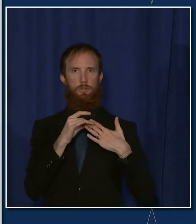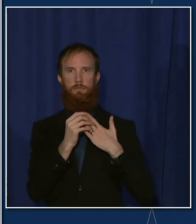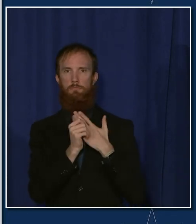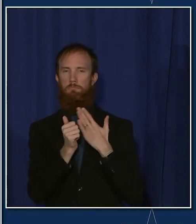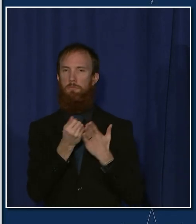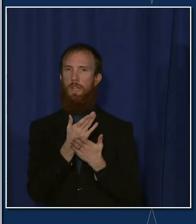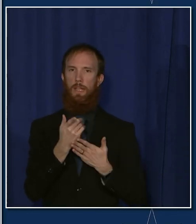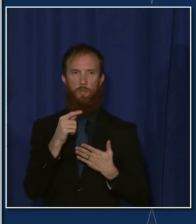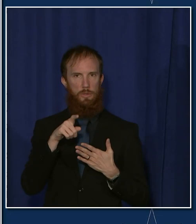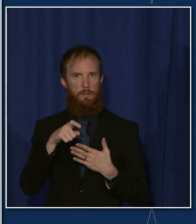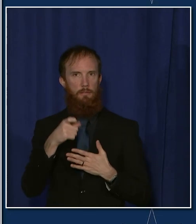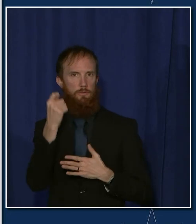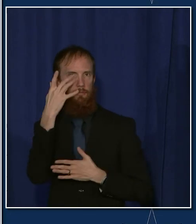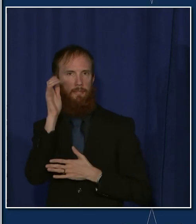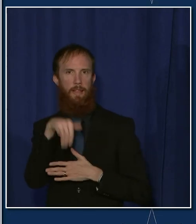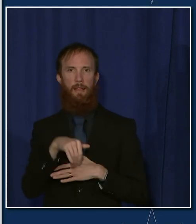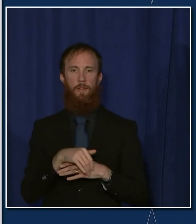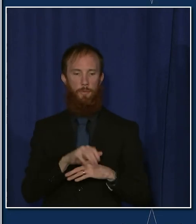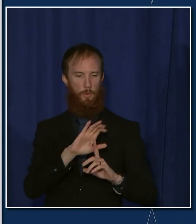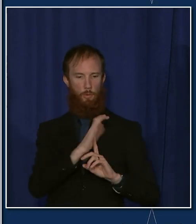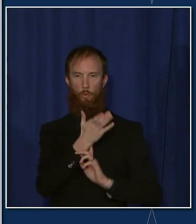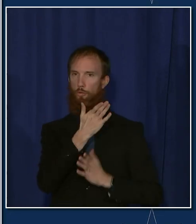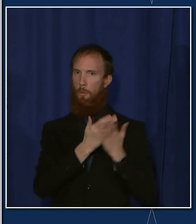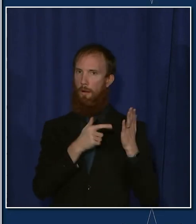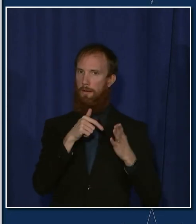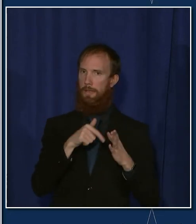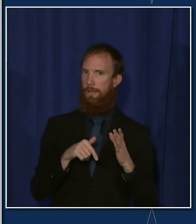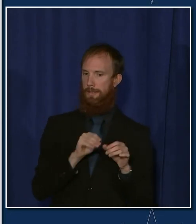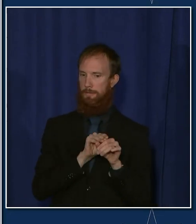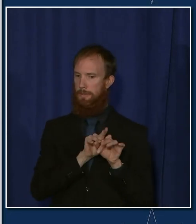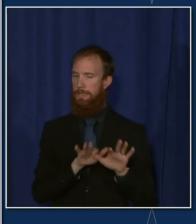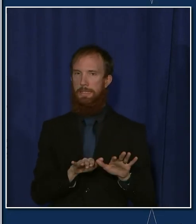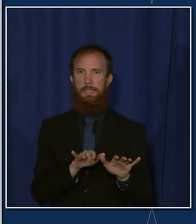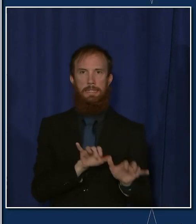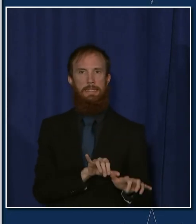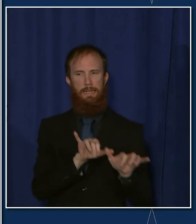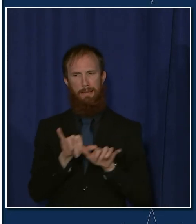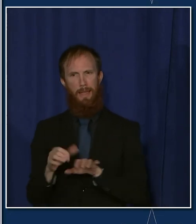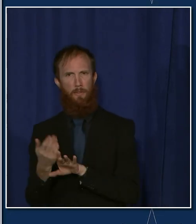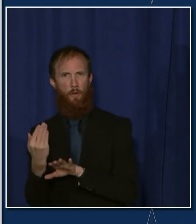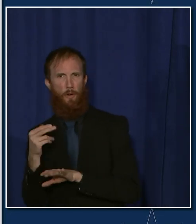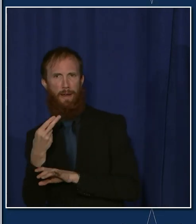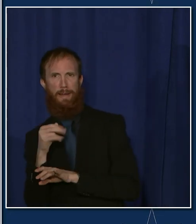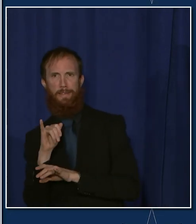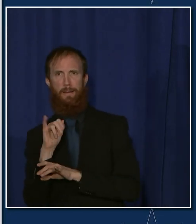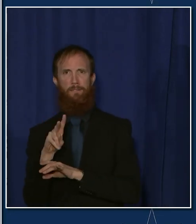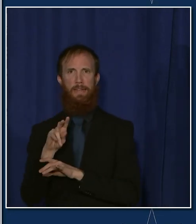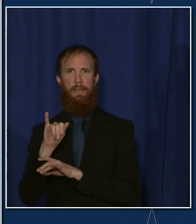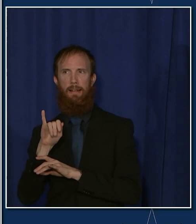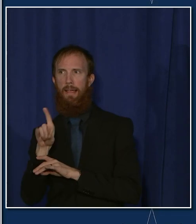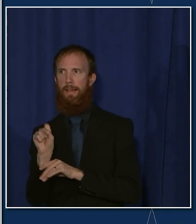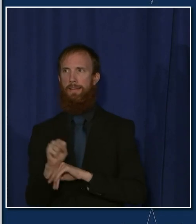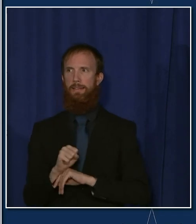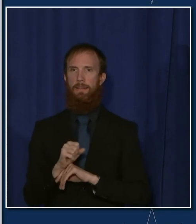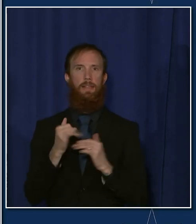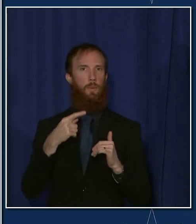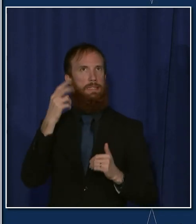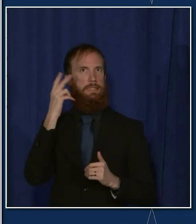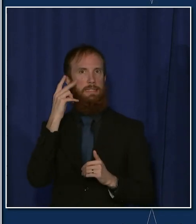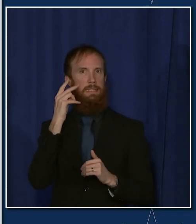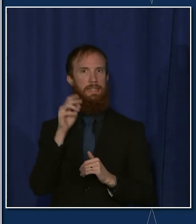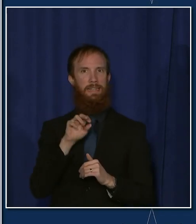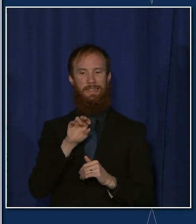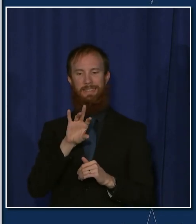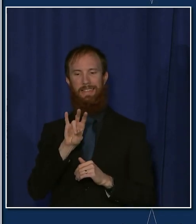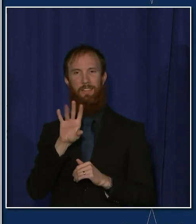of this pandemic is no different than with HIV and AIDS. Why is it right now that 75% of the new